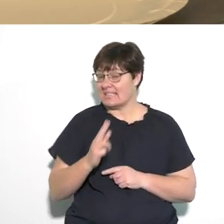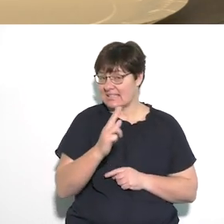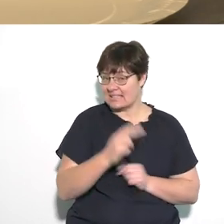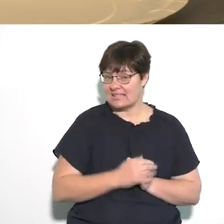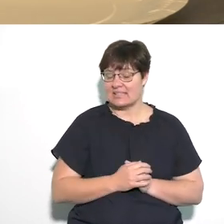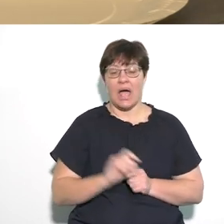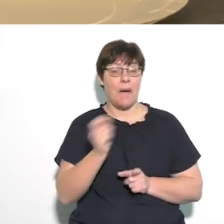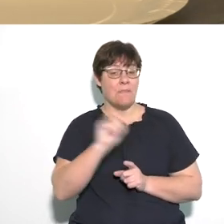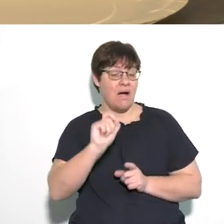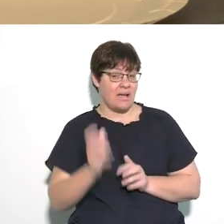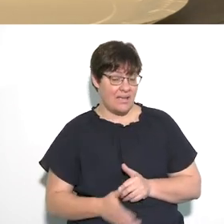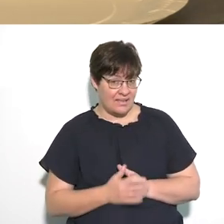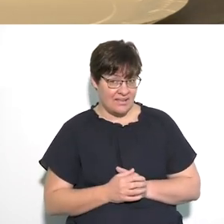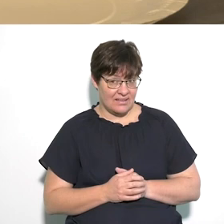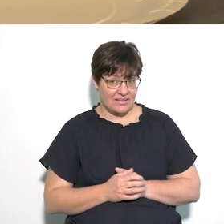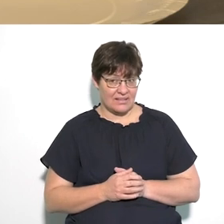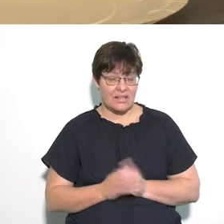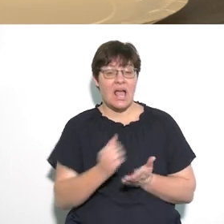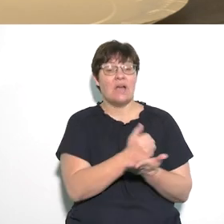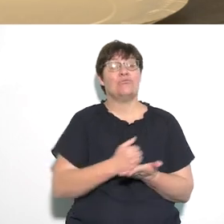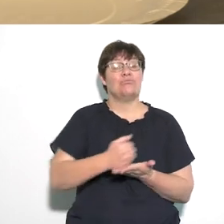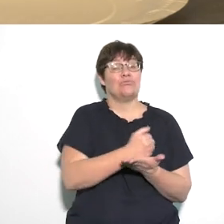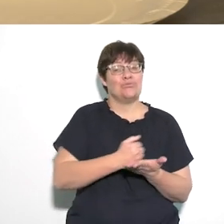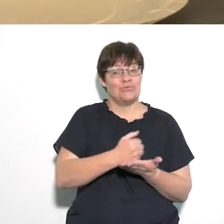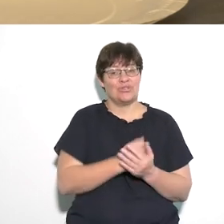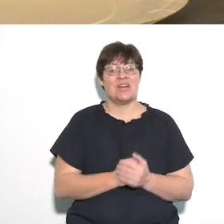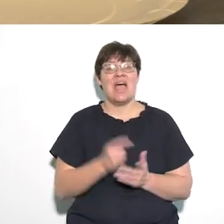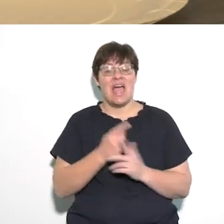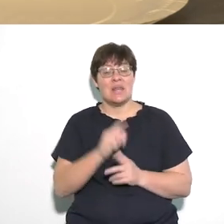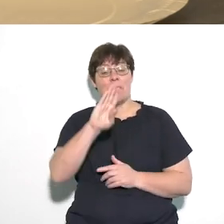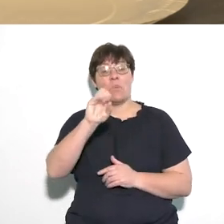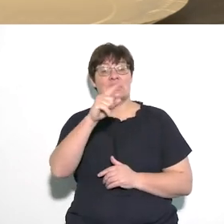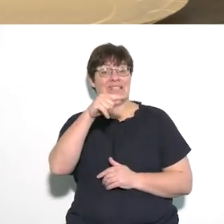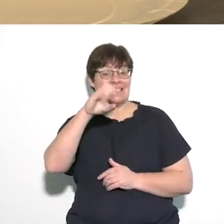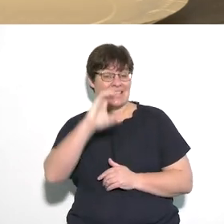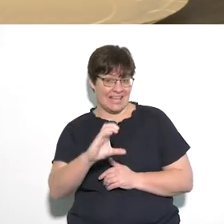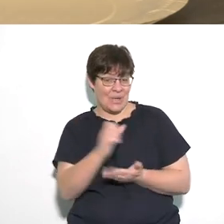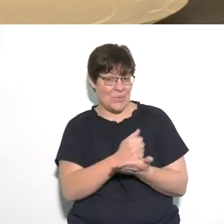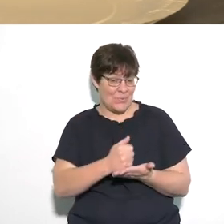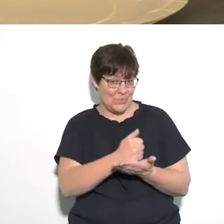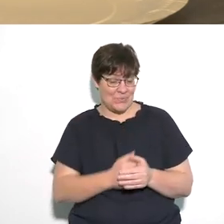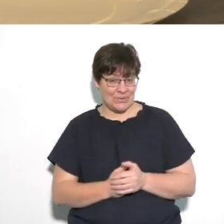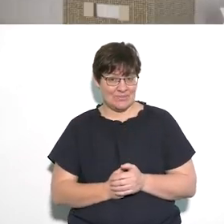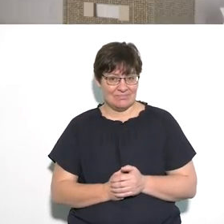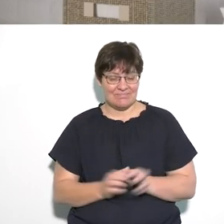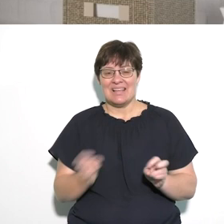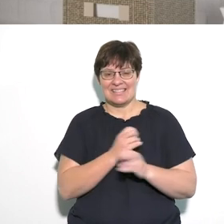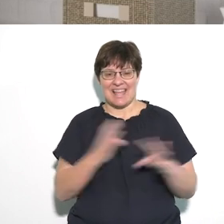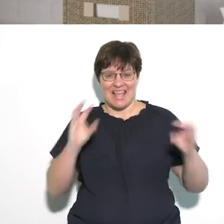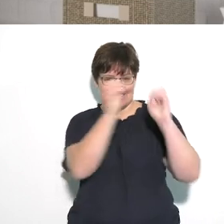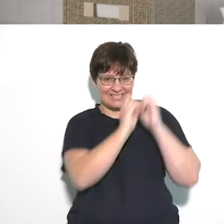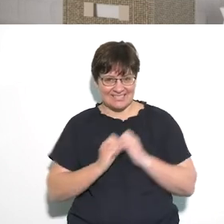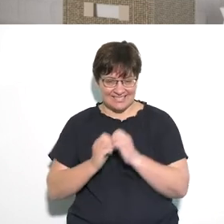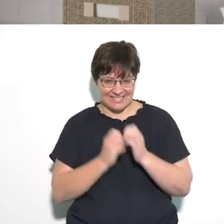scissors, a marker, some Prit glue, and some Bostik glue. All right, let's